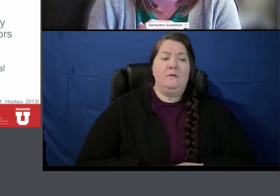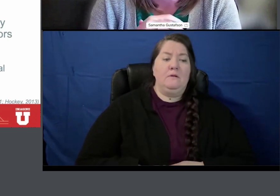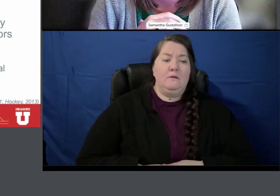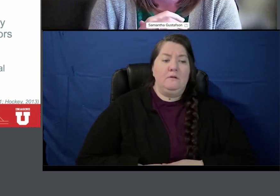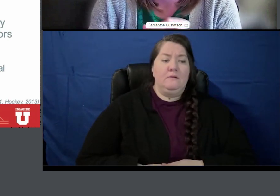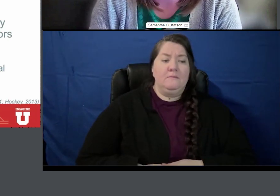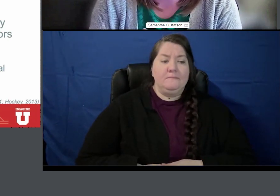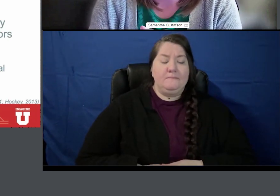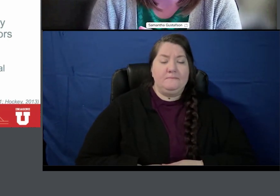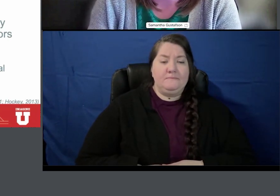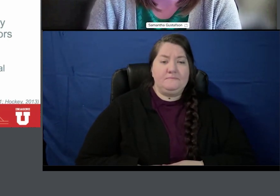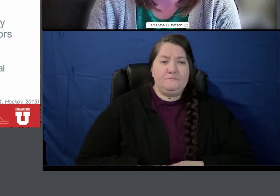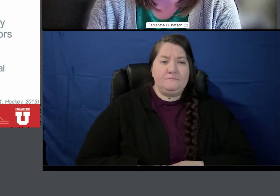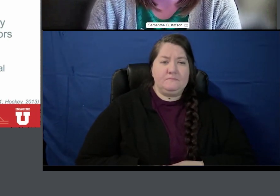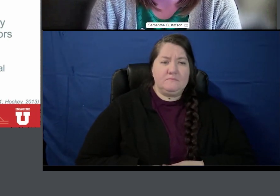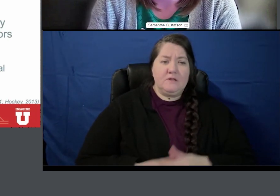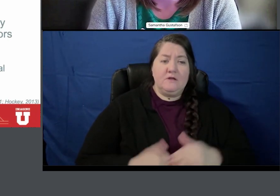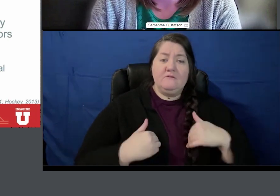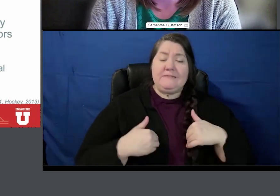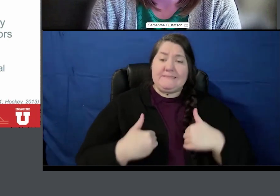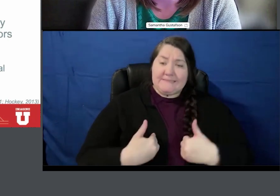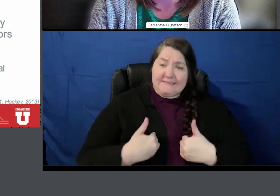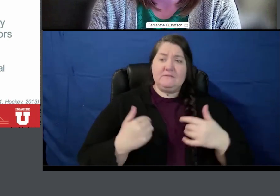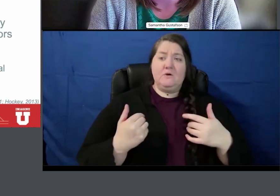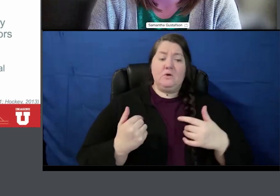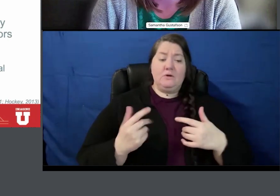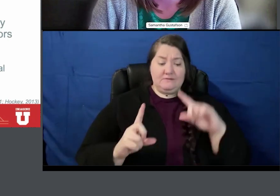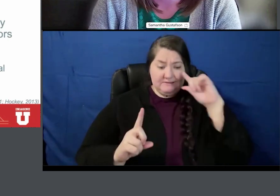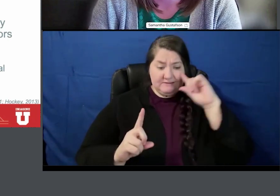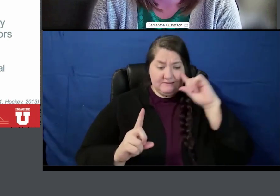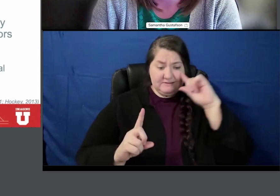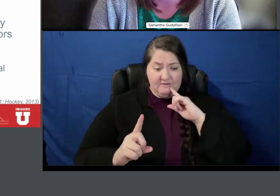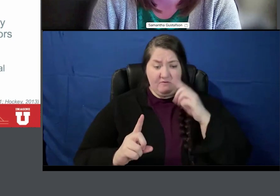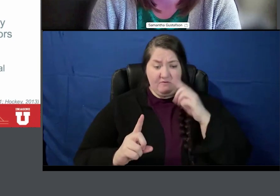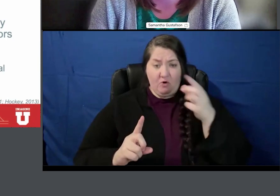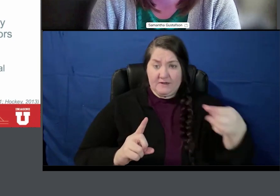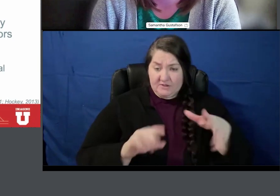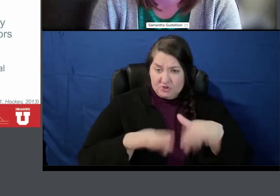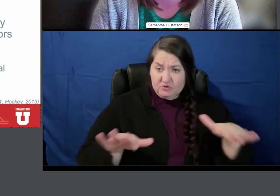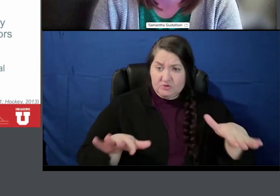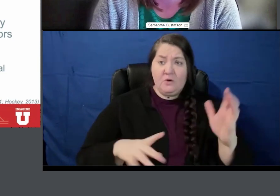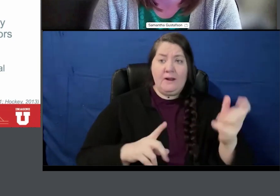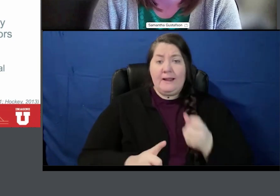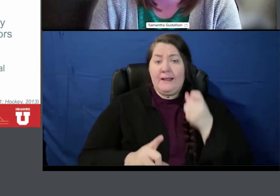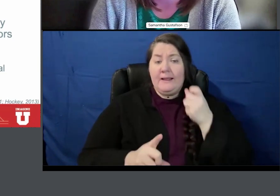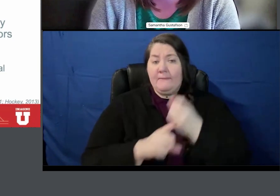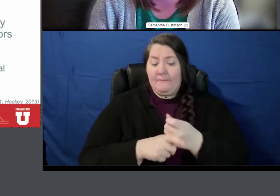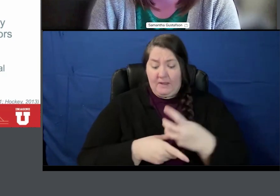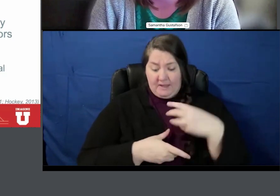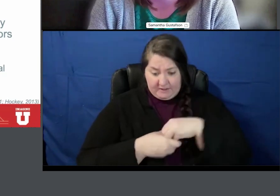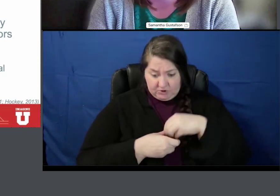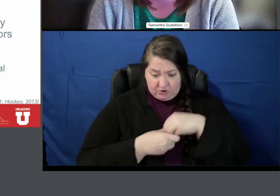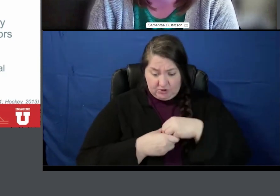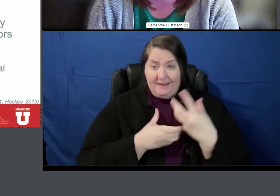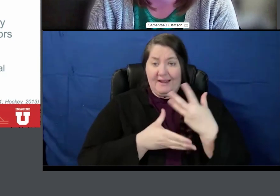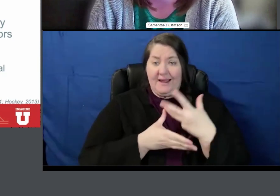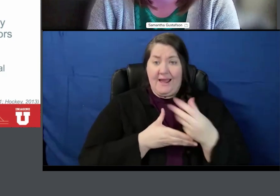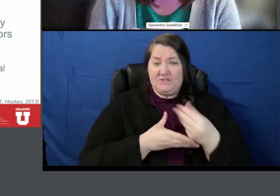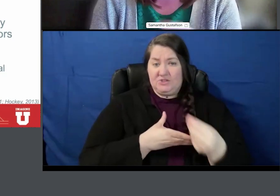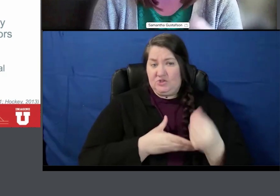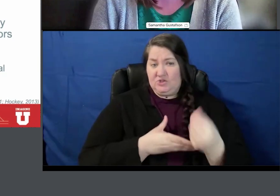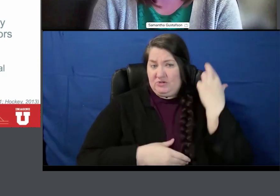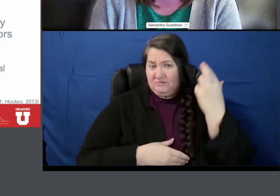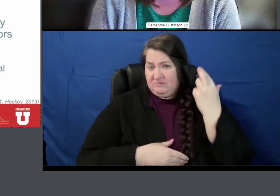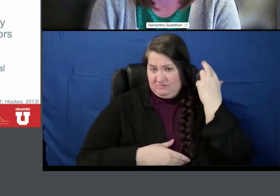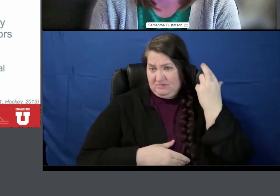And we know that fatigue experiences of children who are deaf or hard of hearing are impacted by both internal and external factors. So it's